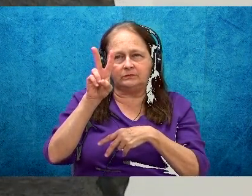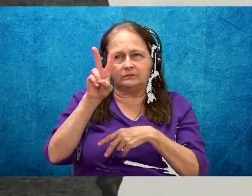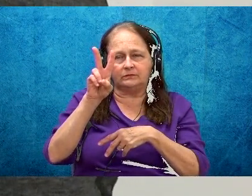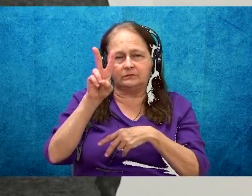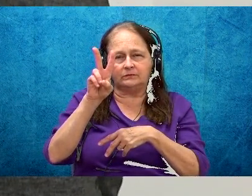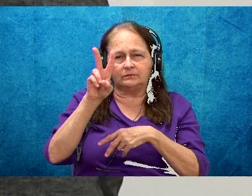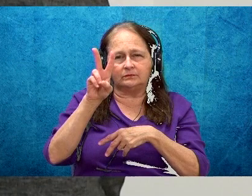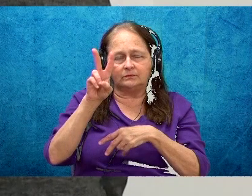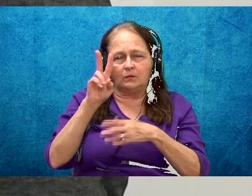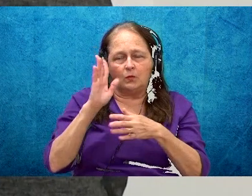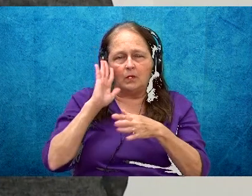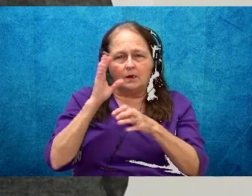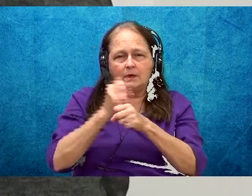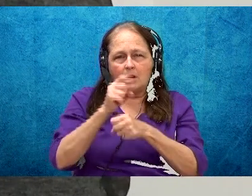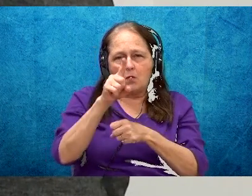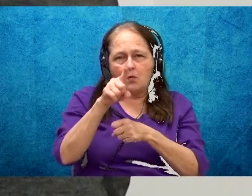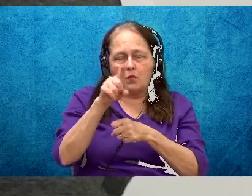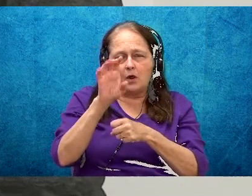So we get